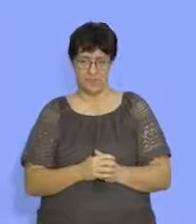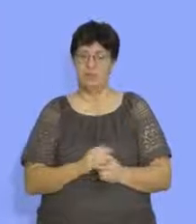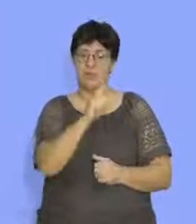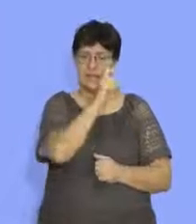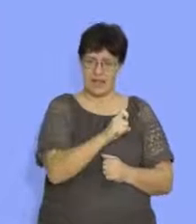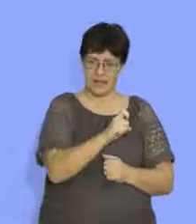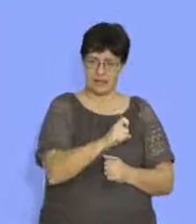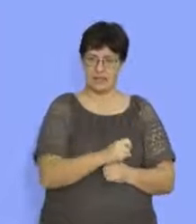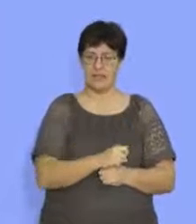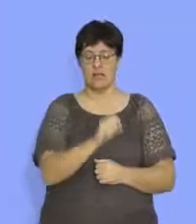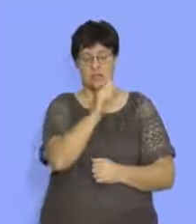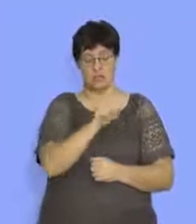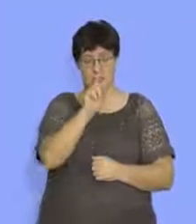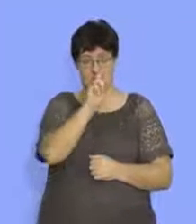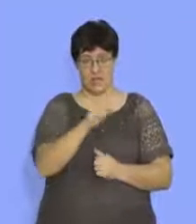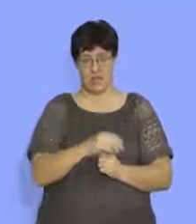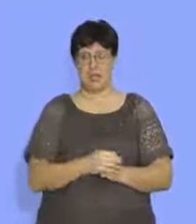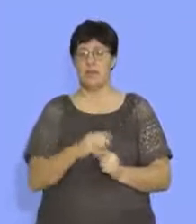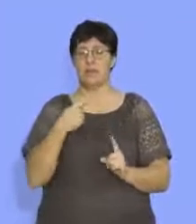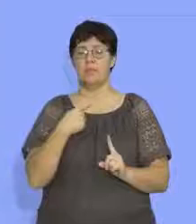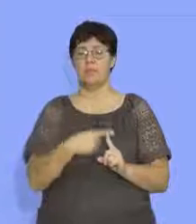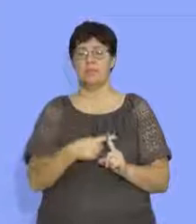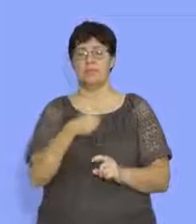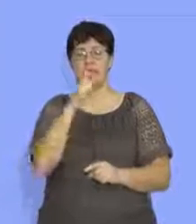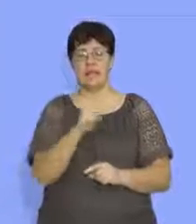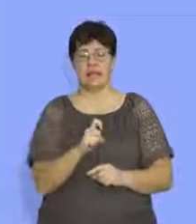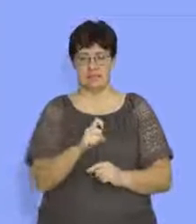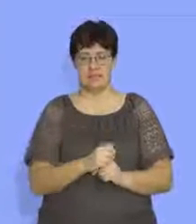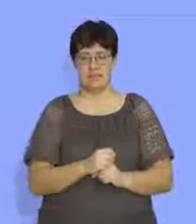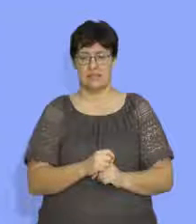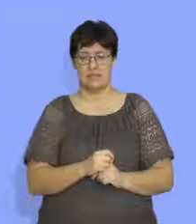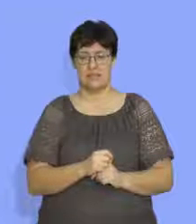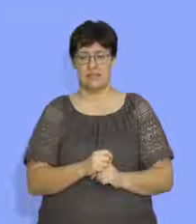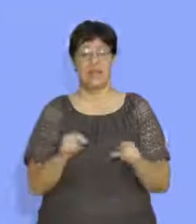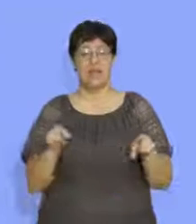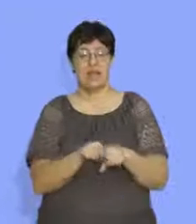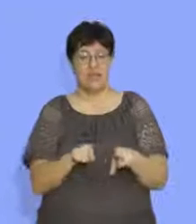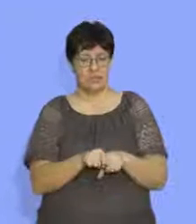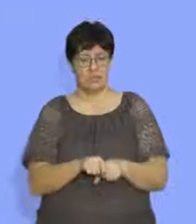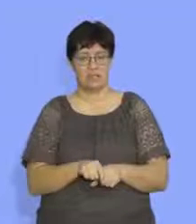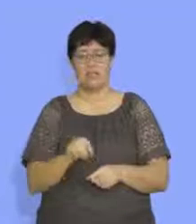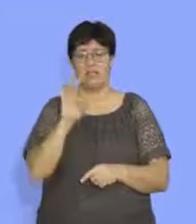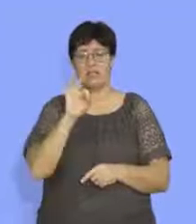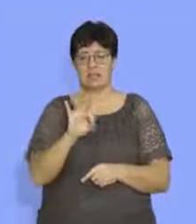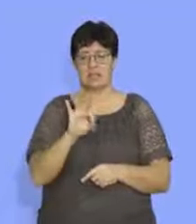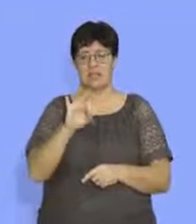be x squared plus x equals to